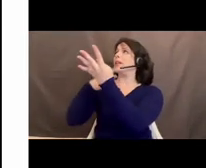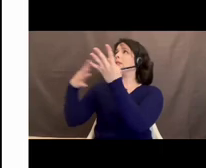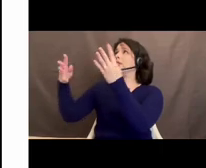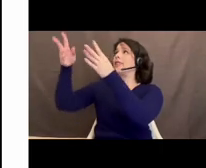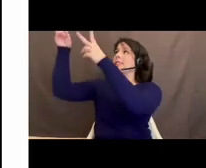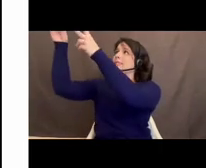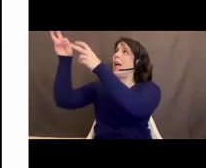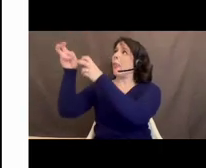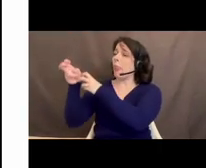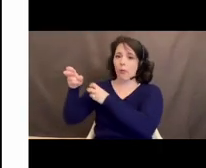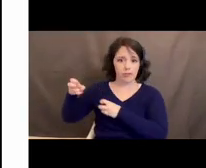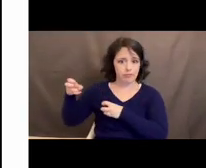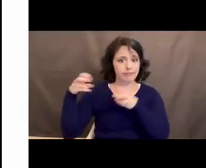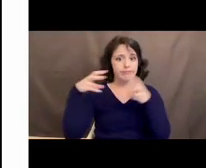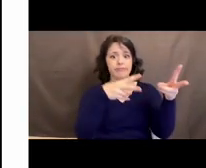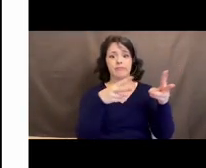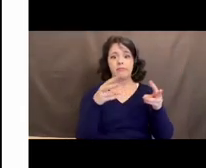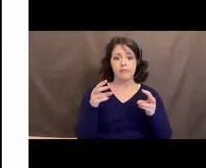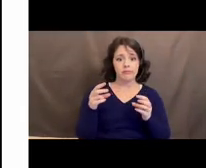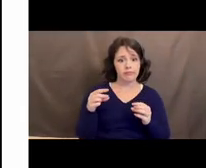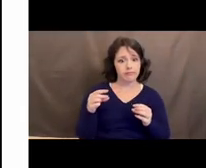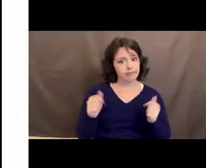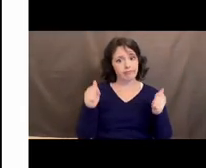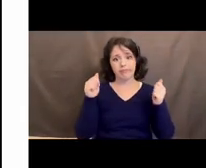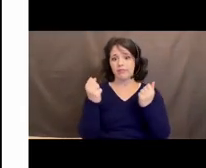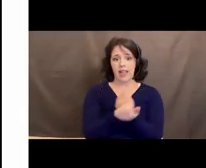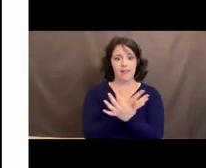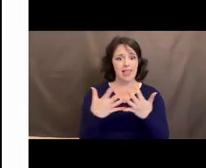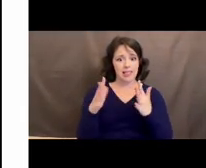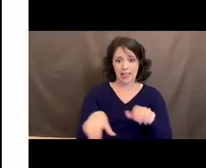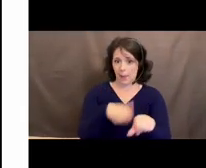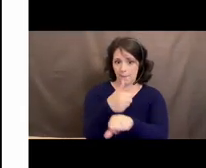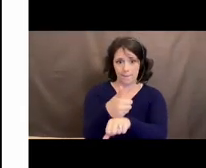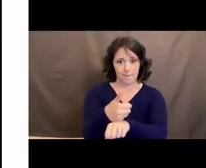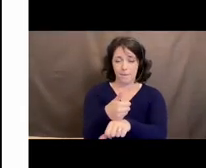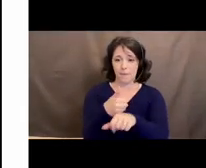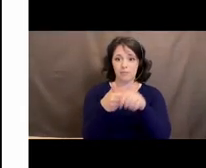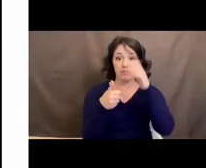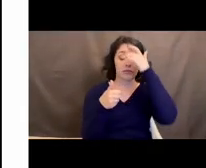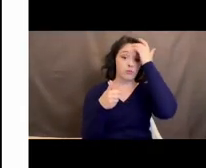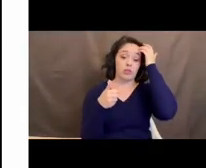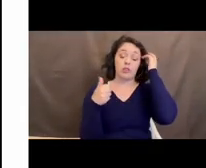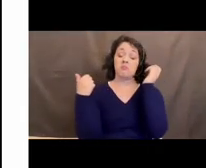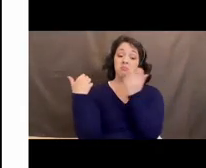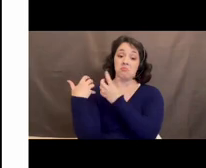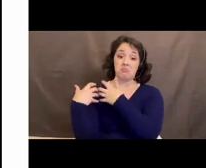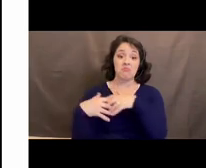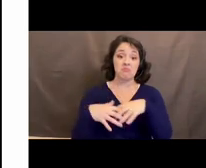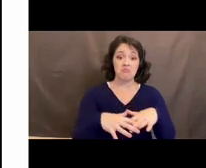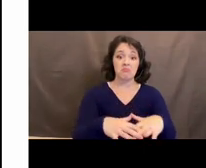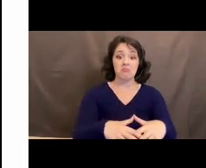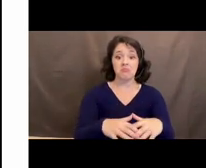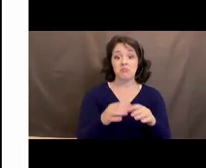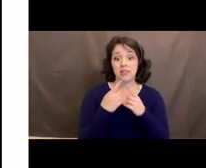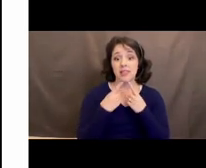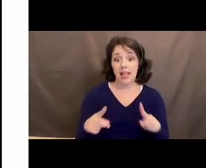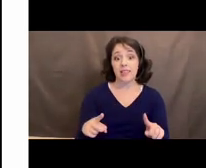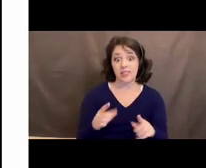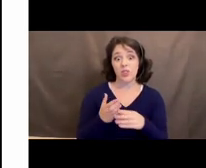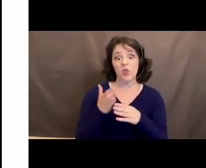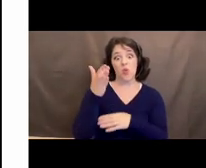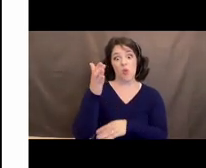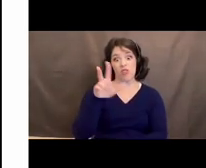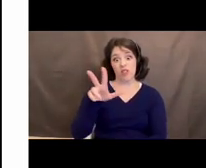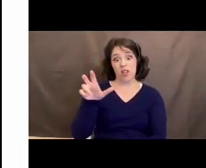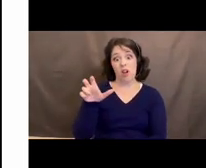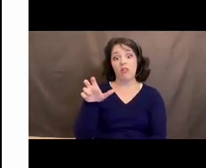systems. We worked with them and they uploaded it right into our system. And it was a success in uploading over 300